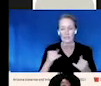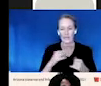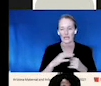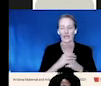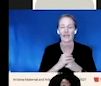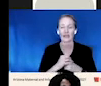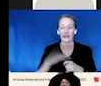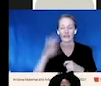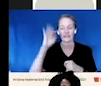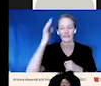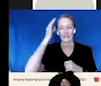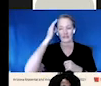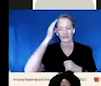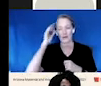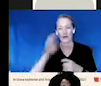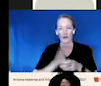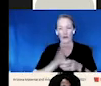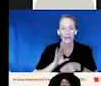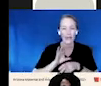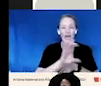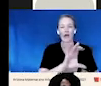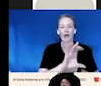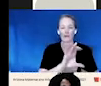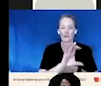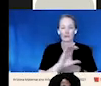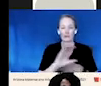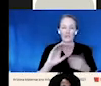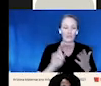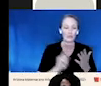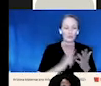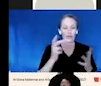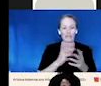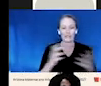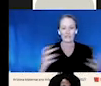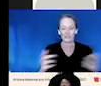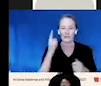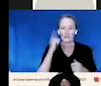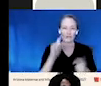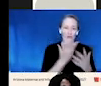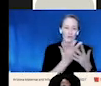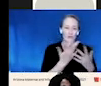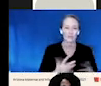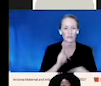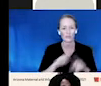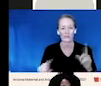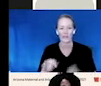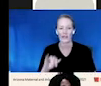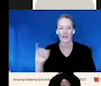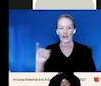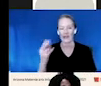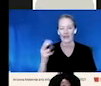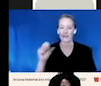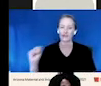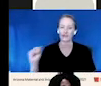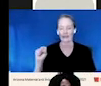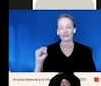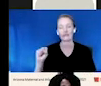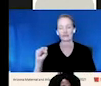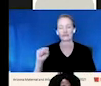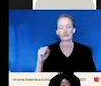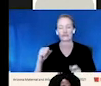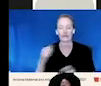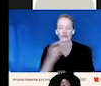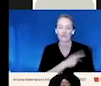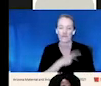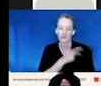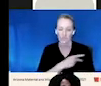for healthcare to federal prisoners than it does to IHS consumers. So that is really telling. We also